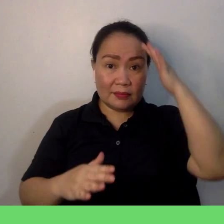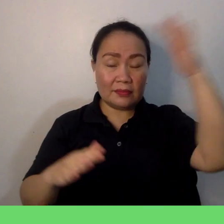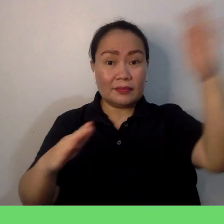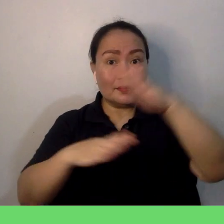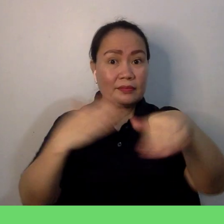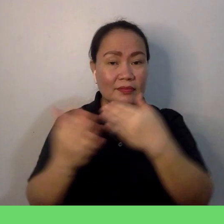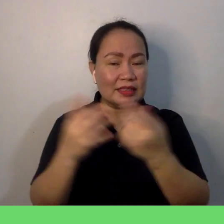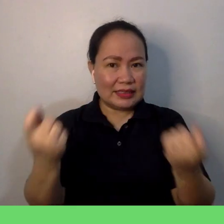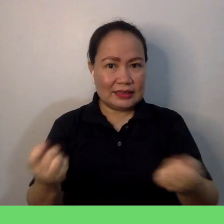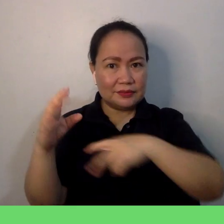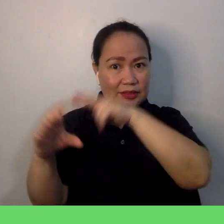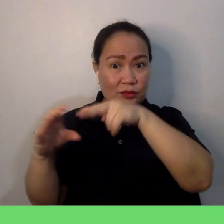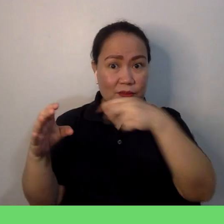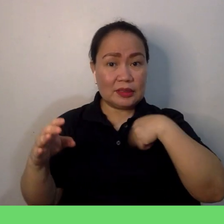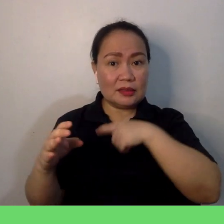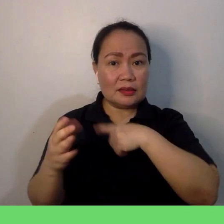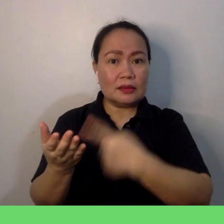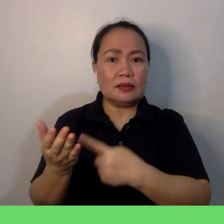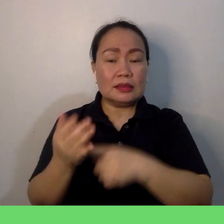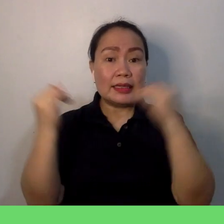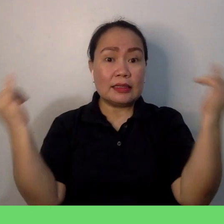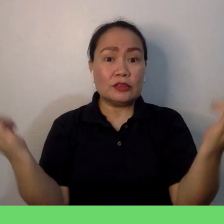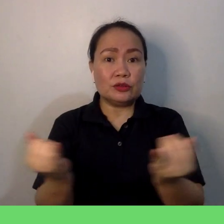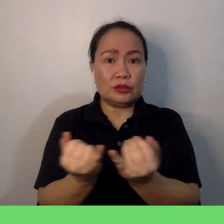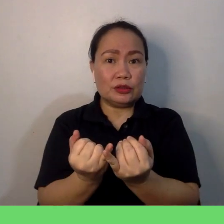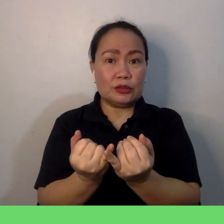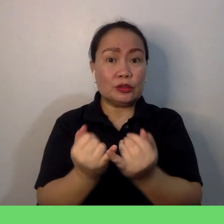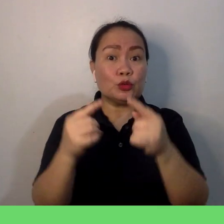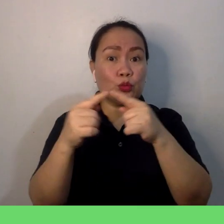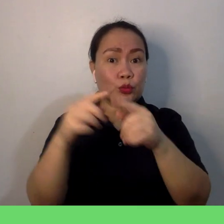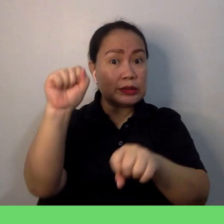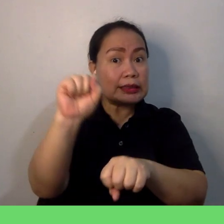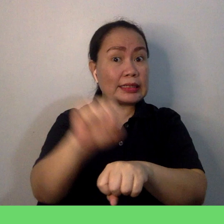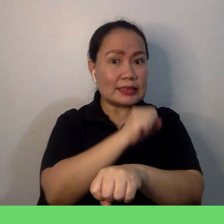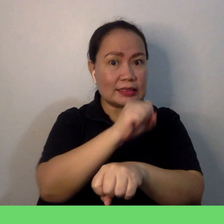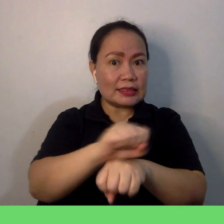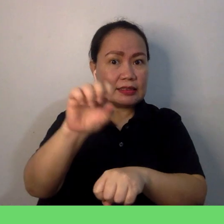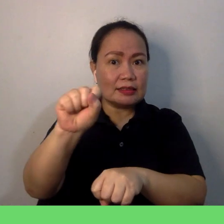Hi mga kawawmat, in this video we will discuss the introduction to statistics.